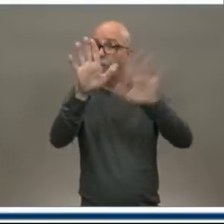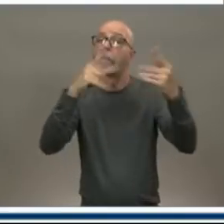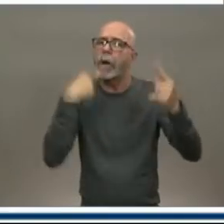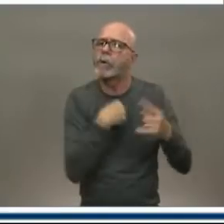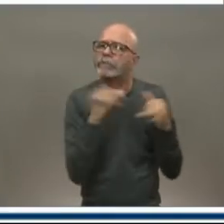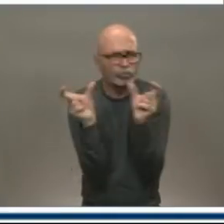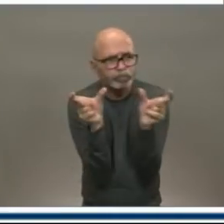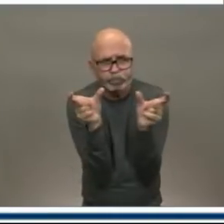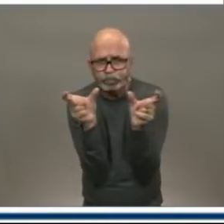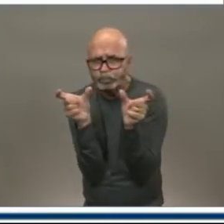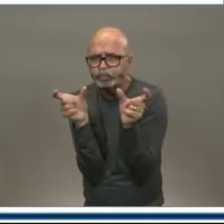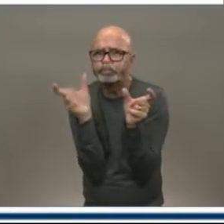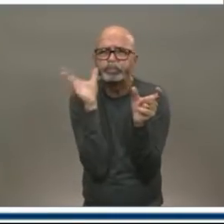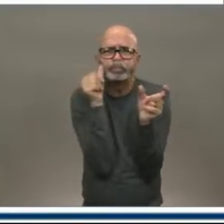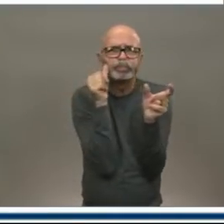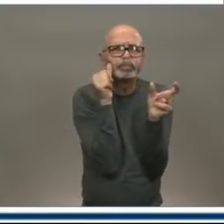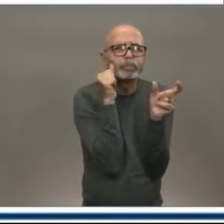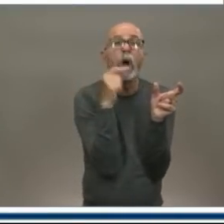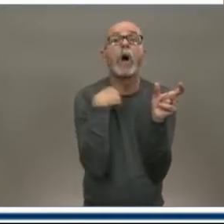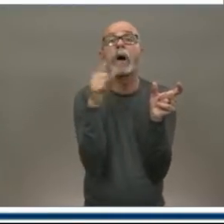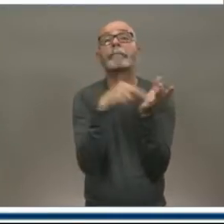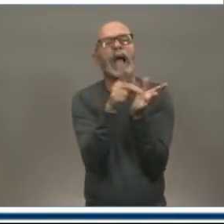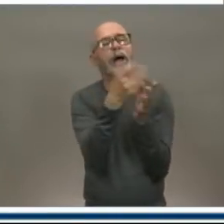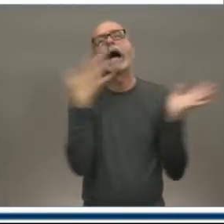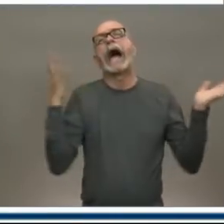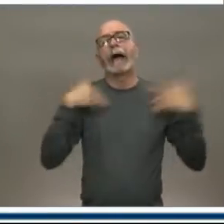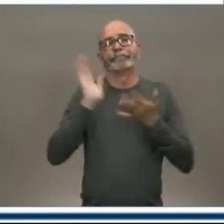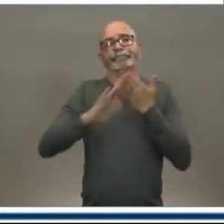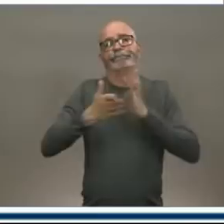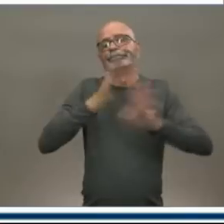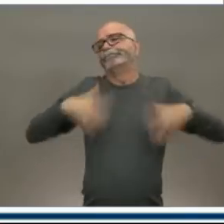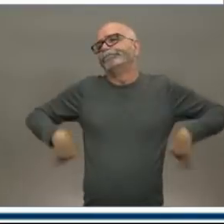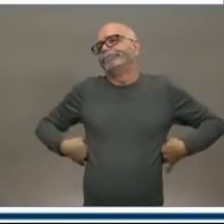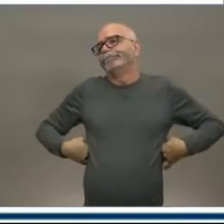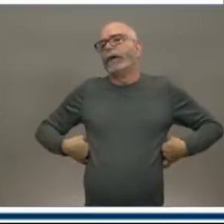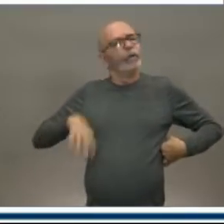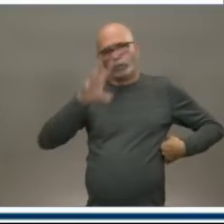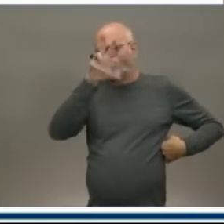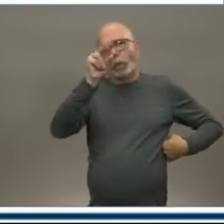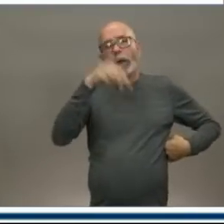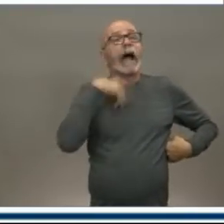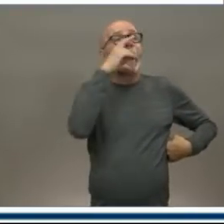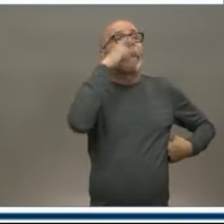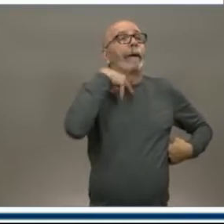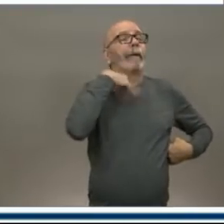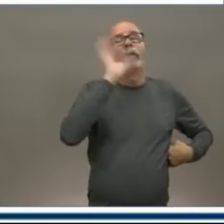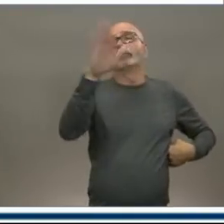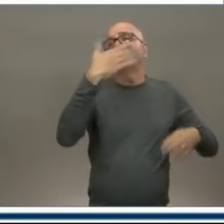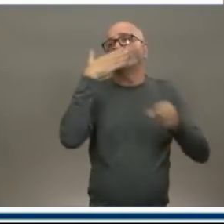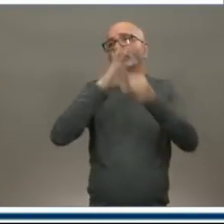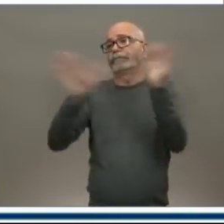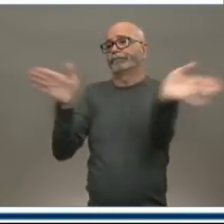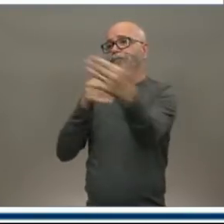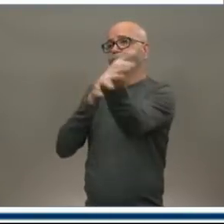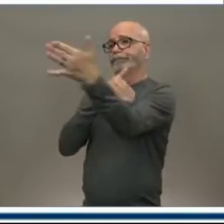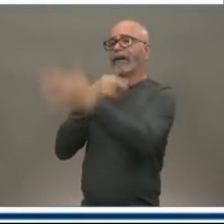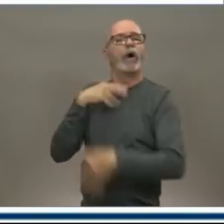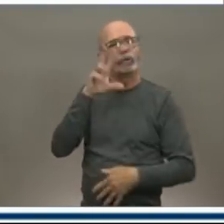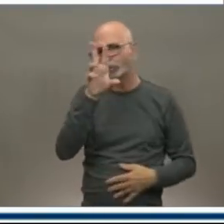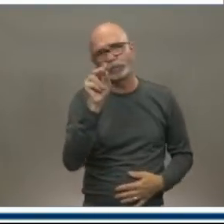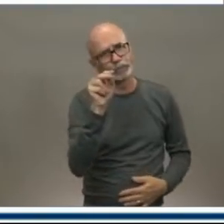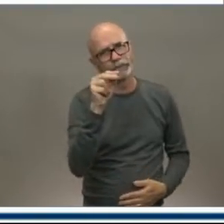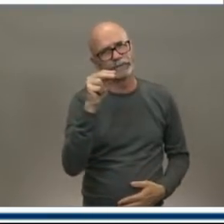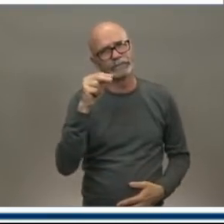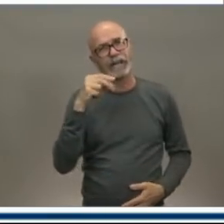get relaxed and we have Nova Scotians who have let down their guard and have some of these super spreader events because somebody